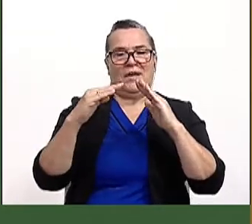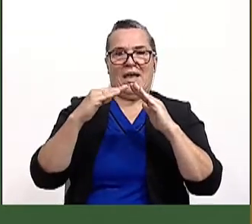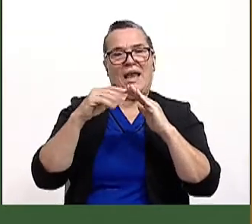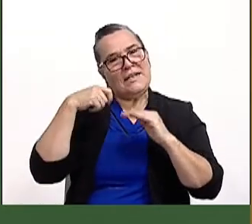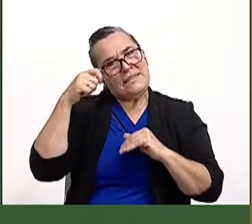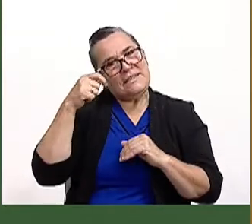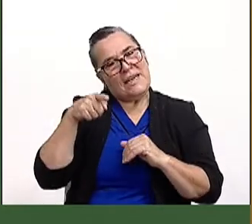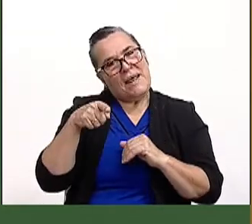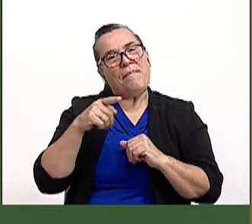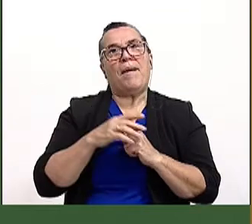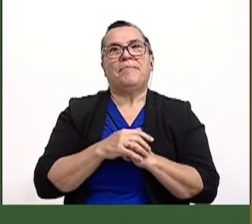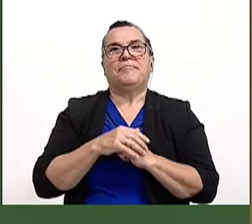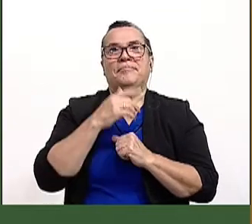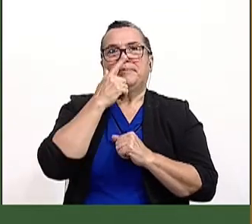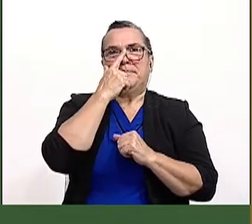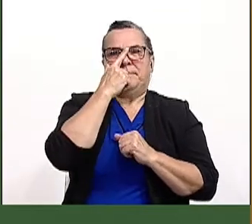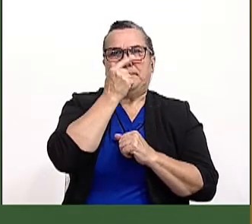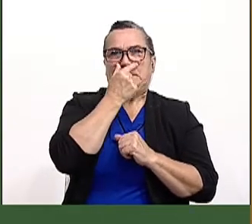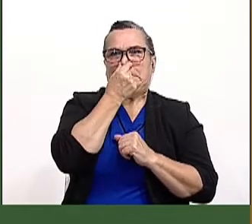past the cinema.